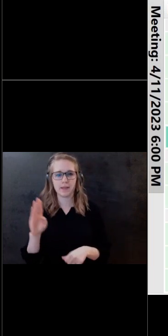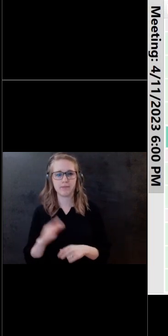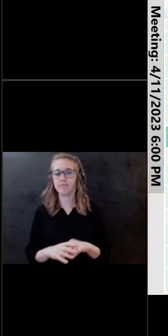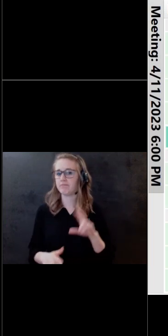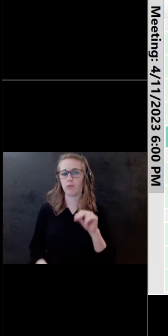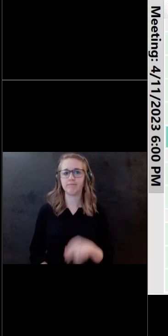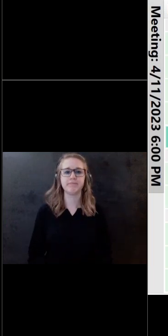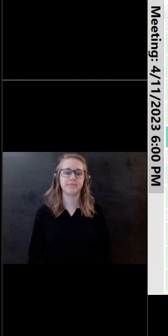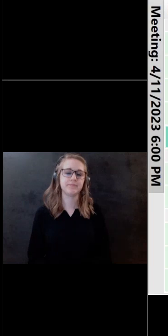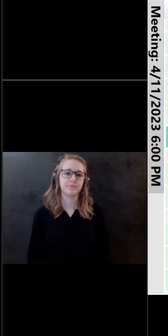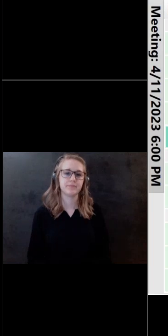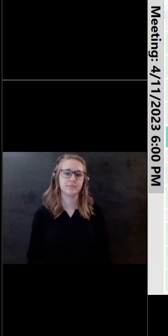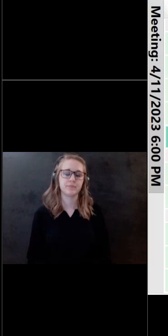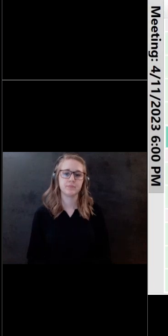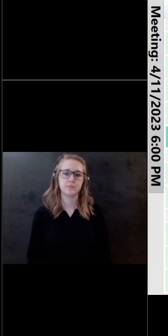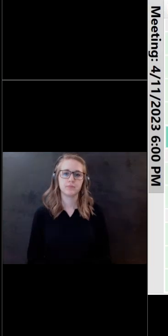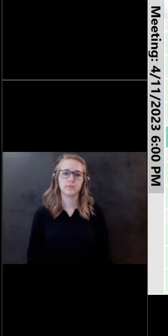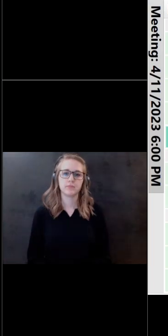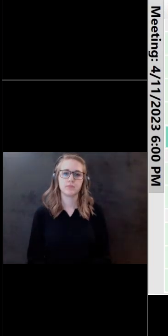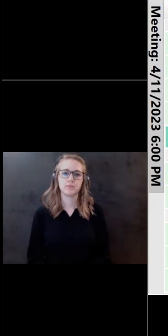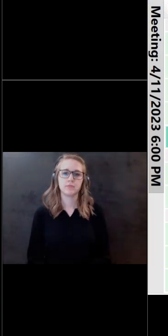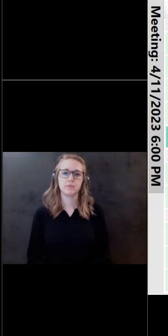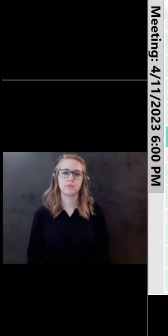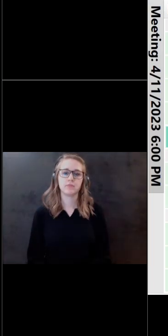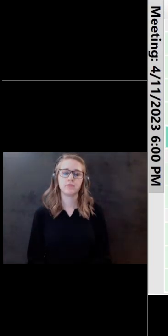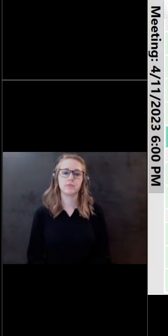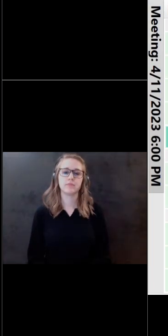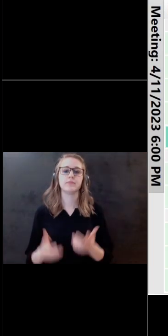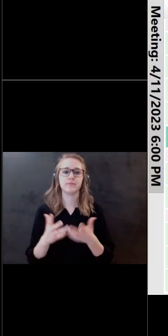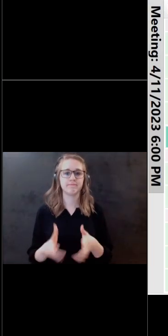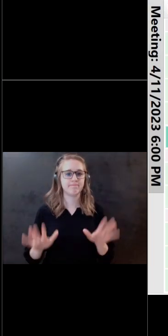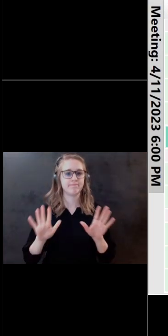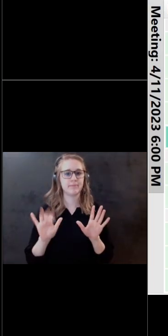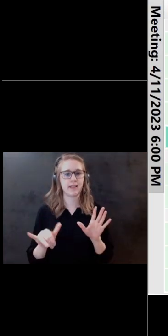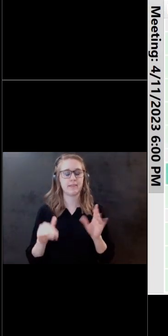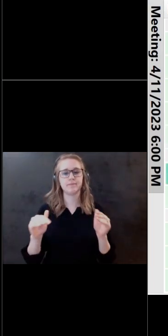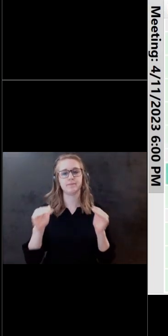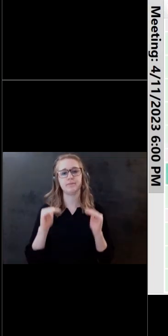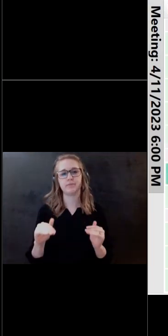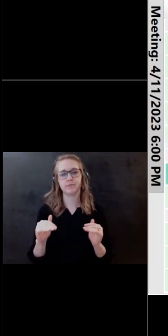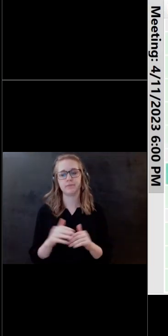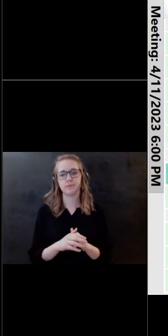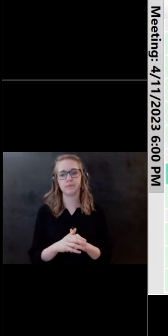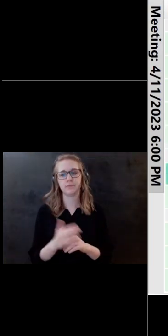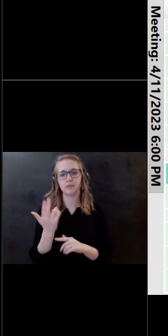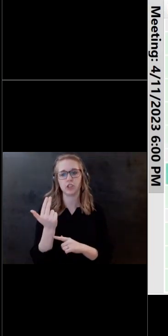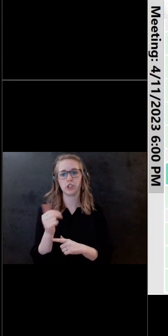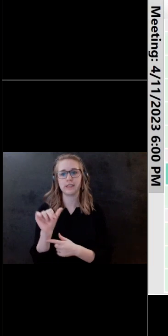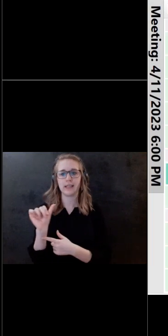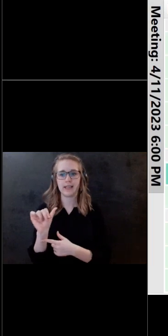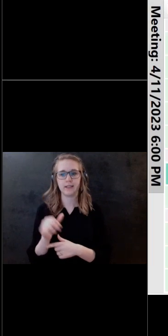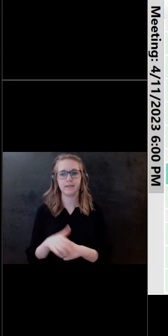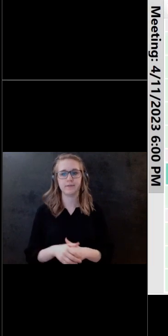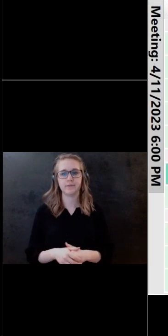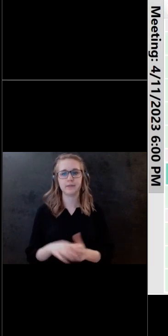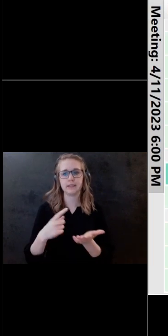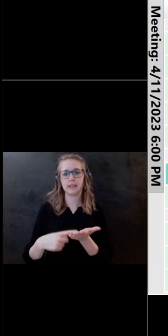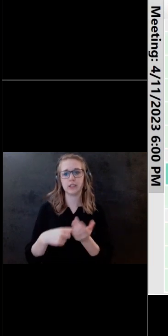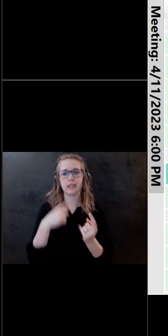Okay. All right. I guess this concludes this item. We're going to move on to 13A, discussion